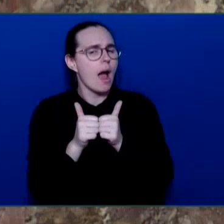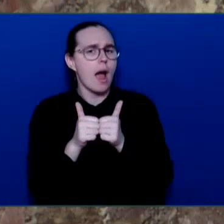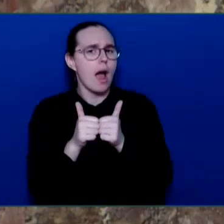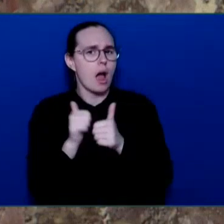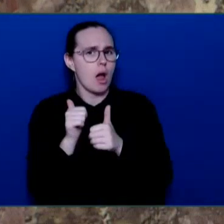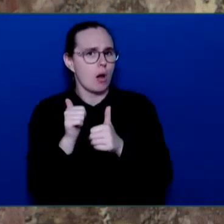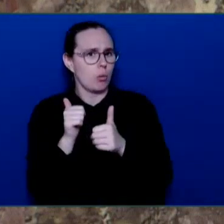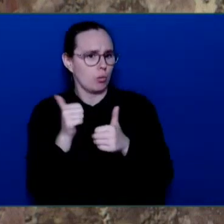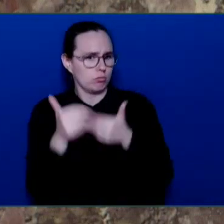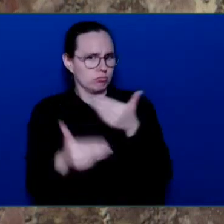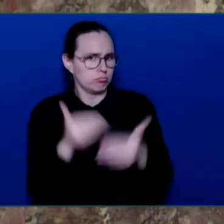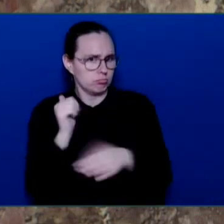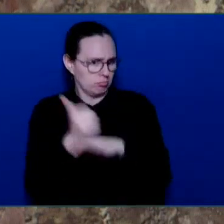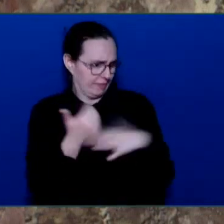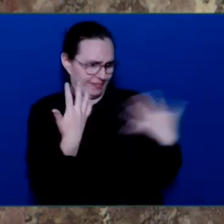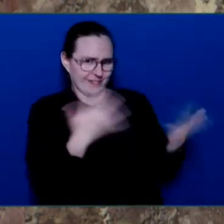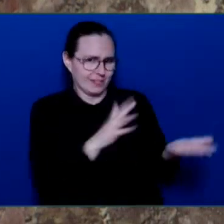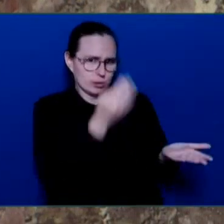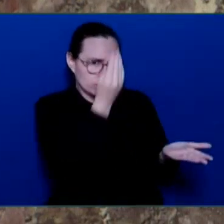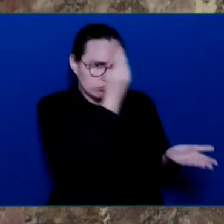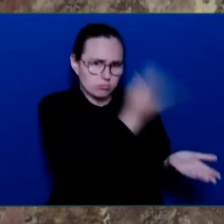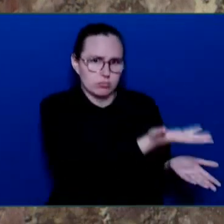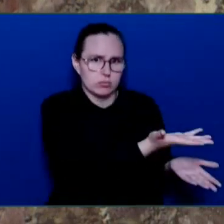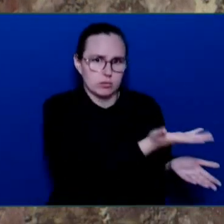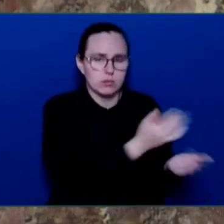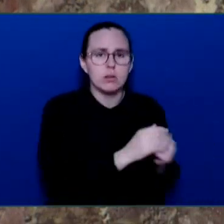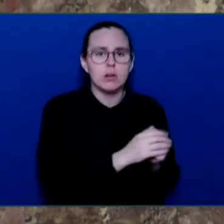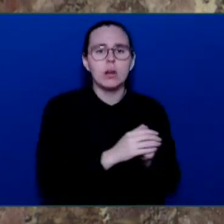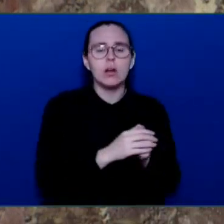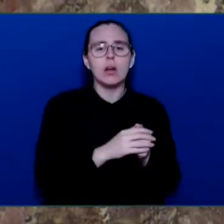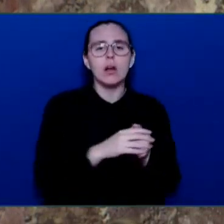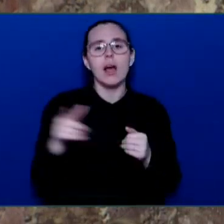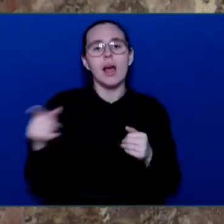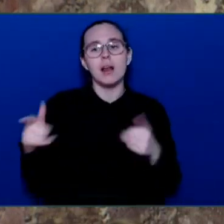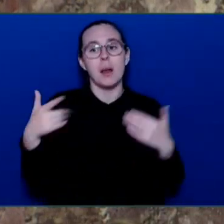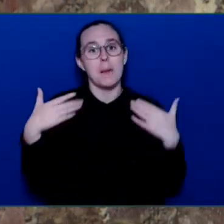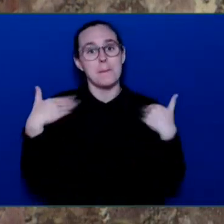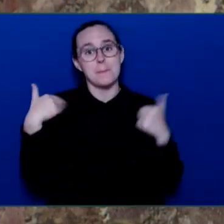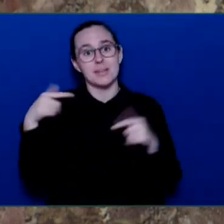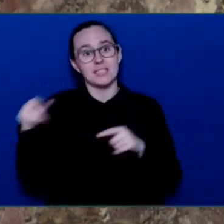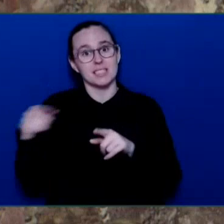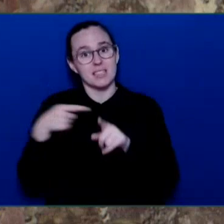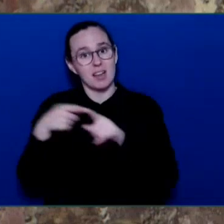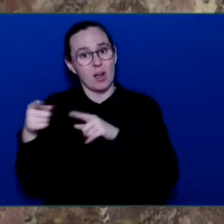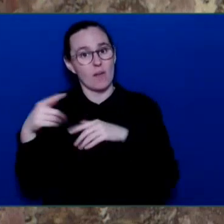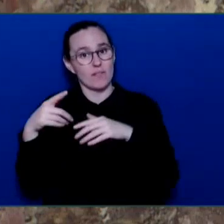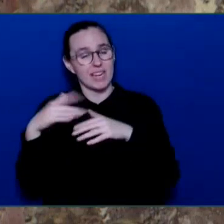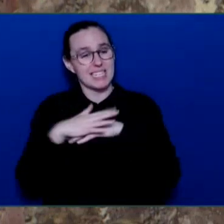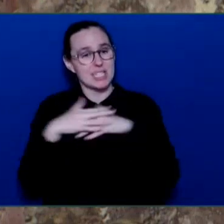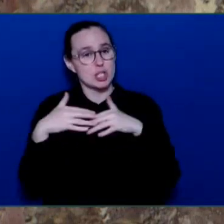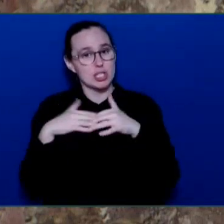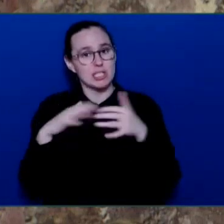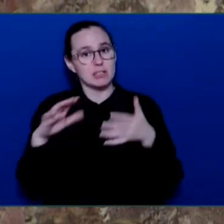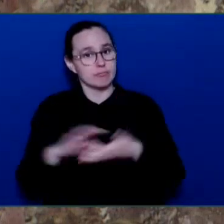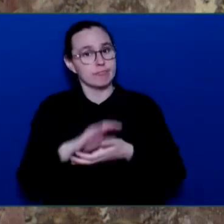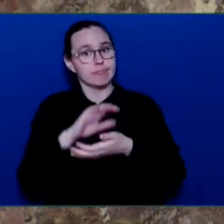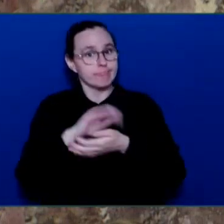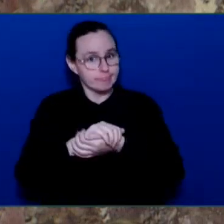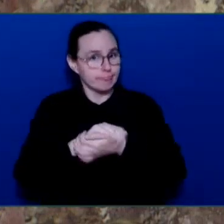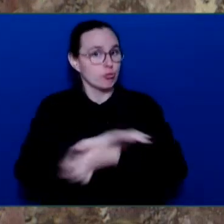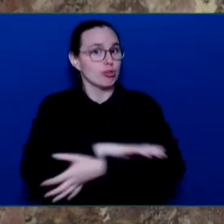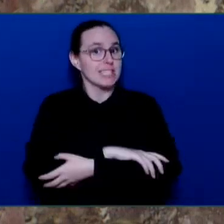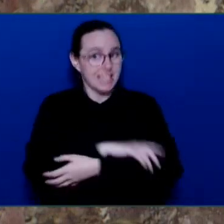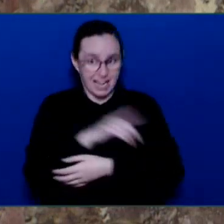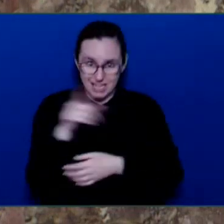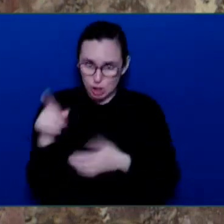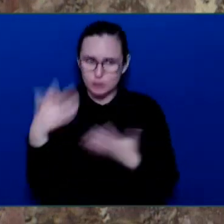Indigenous Relations and Reconciliation, initiatives in his ministry in terms of funding that would be available. So to